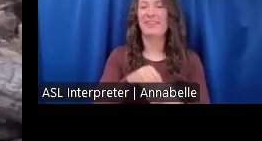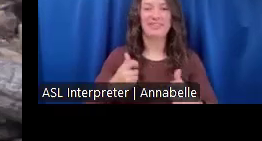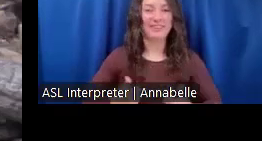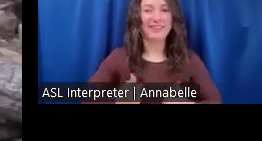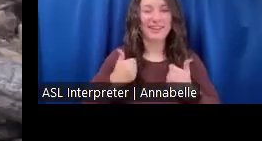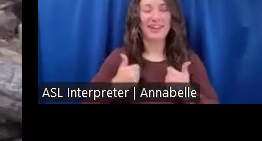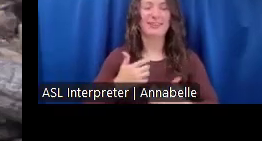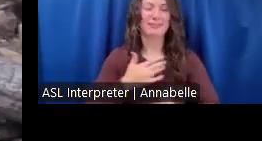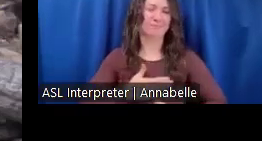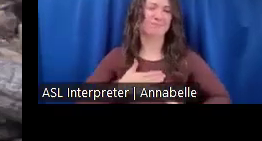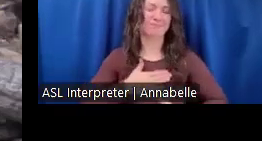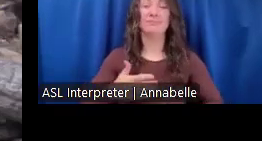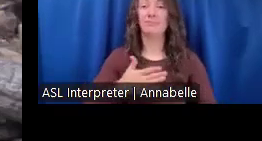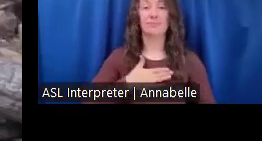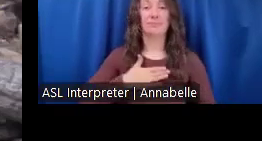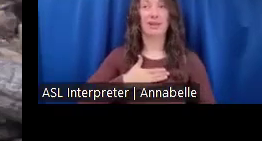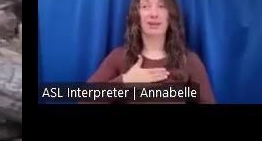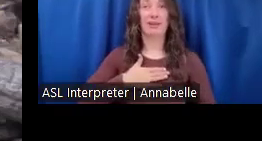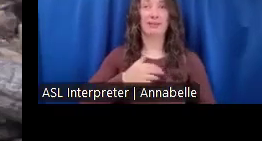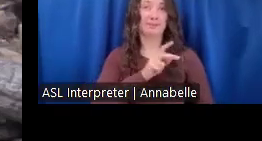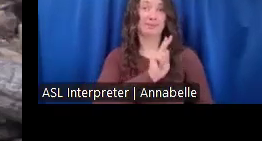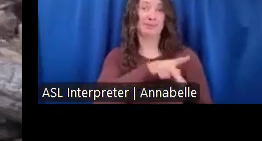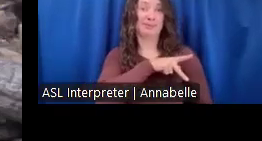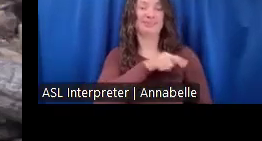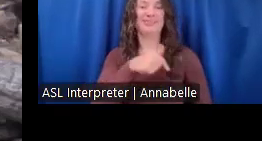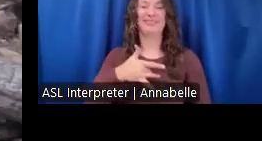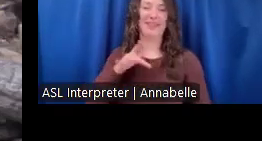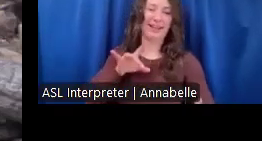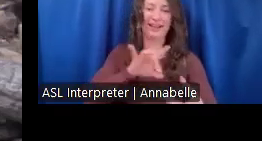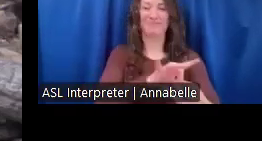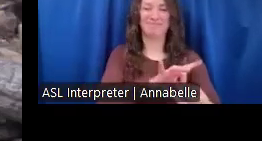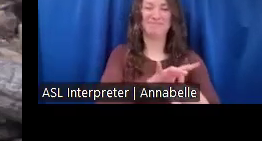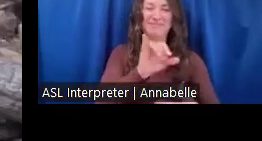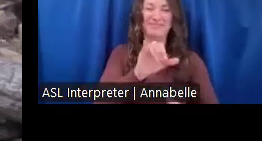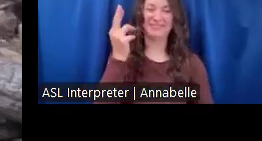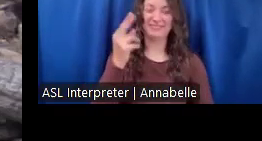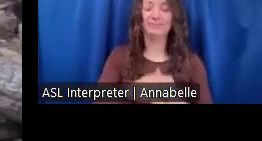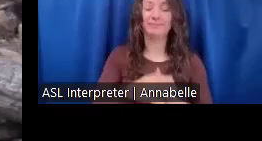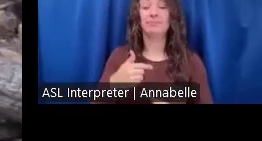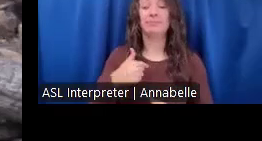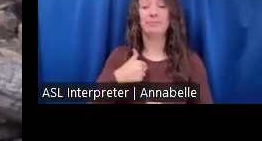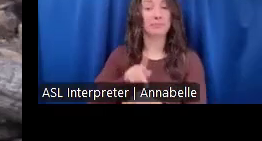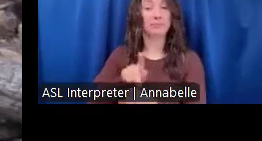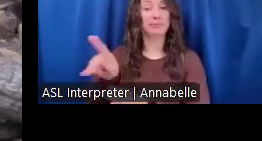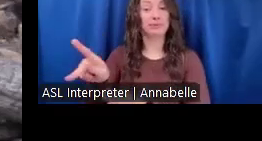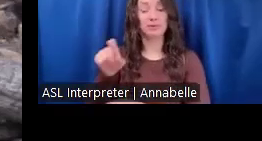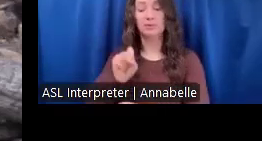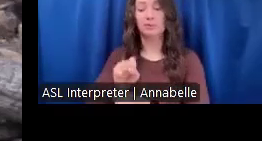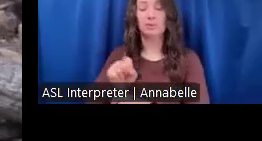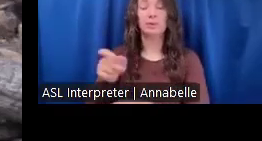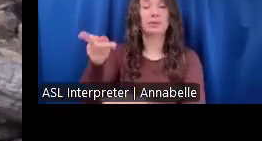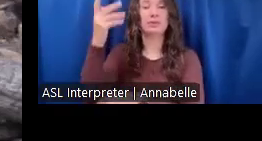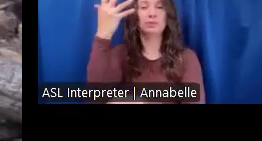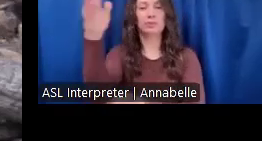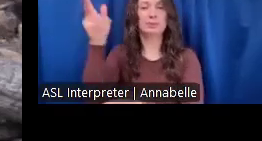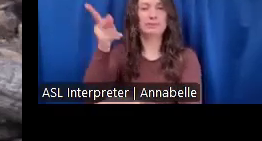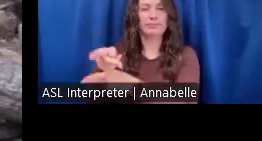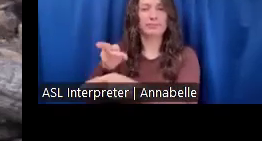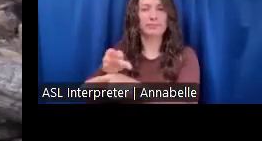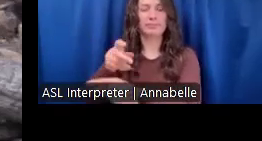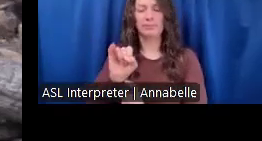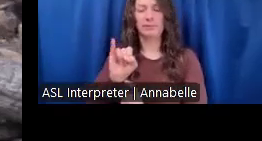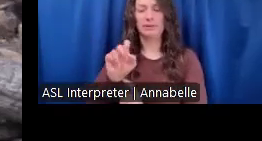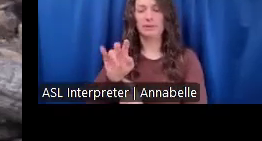from a personal standpoint, that's my connection. But professionally, working in silviculture, I always joke with my students when I show them a picture of a